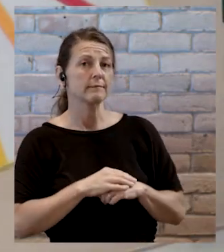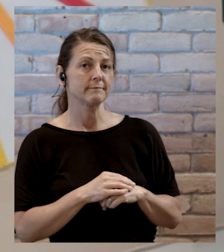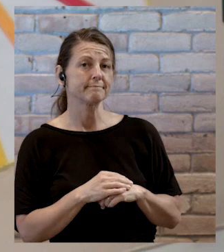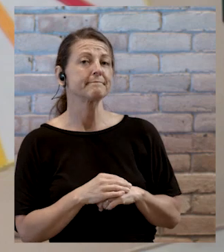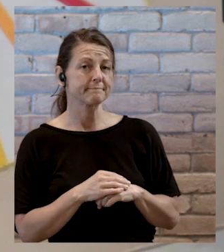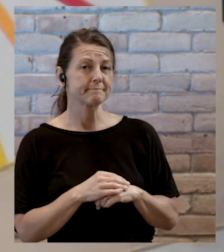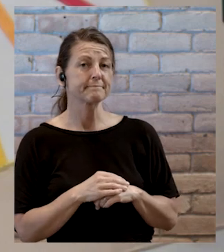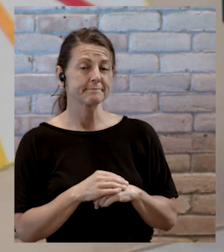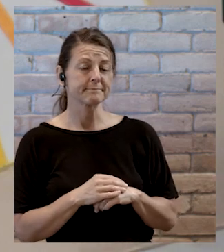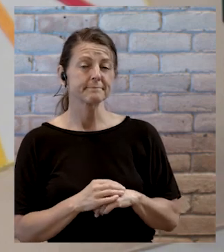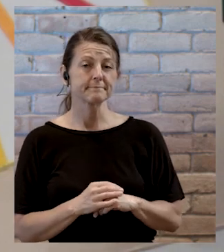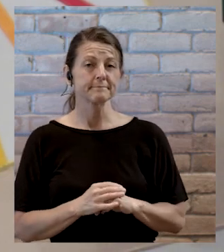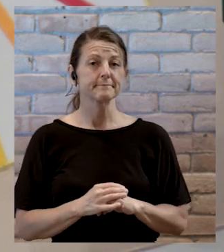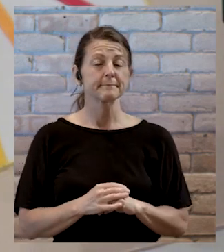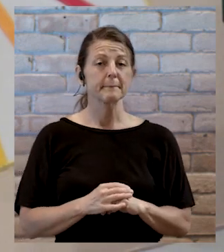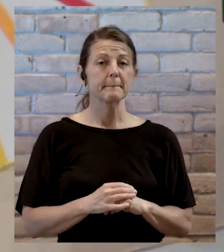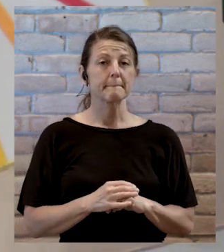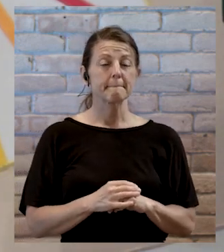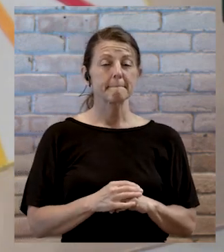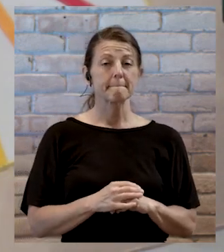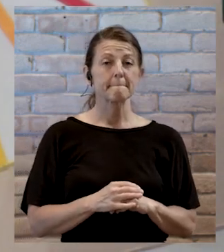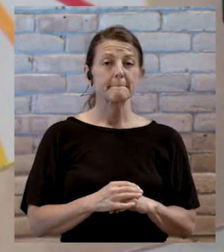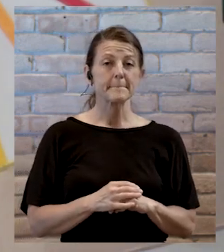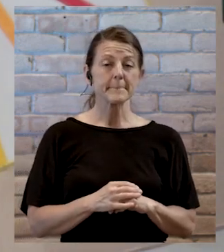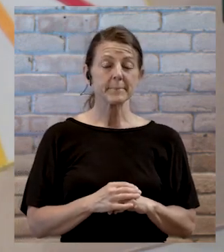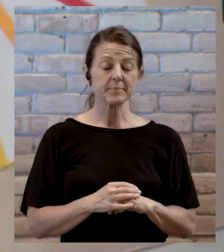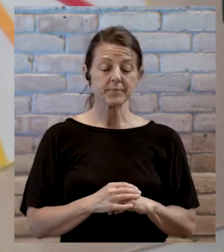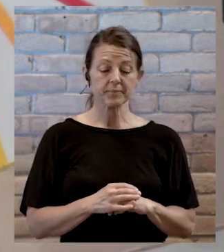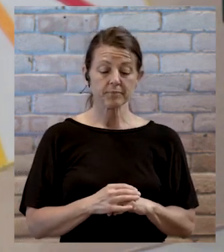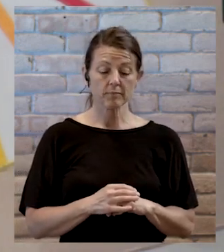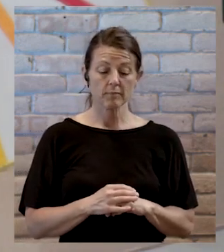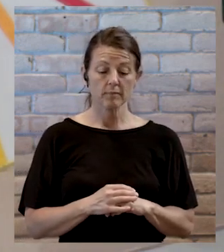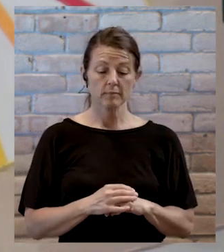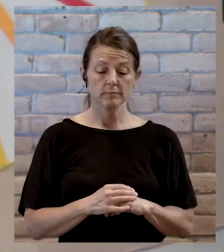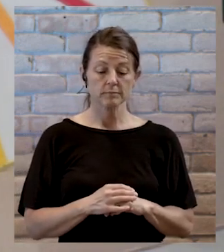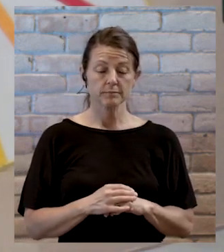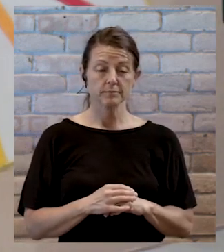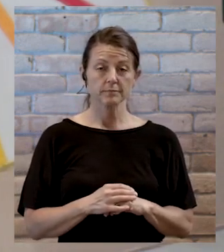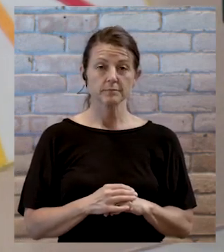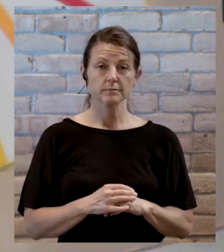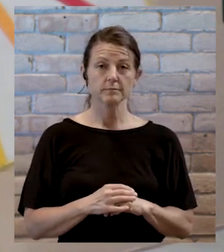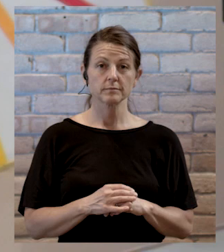and following his shepherd.